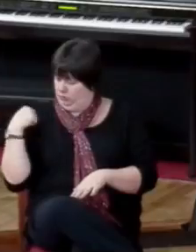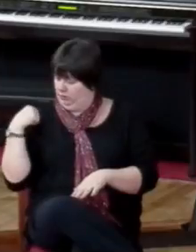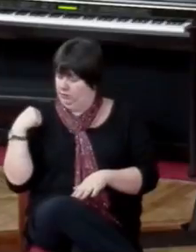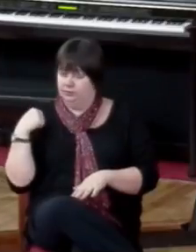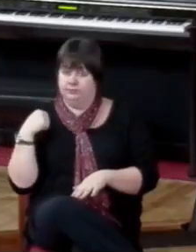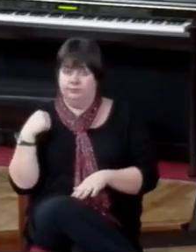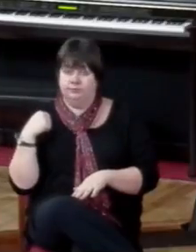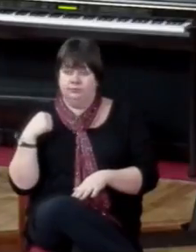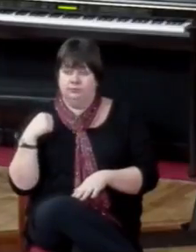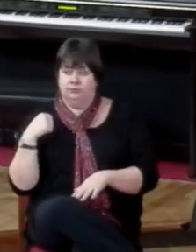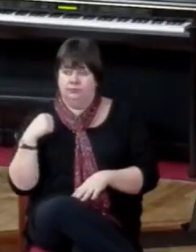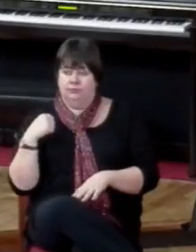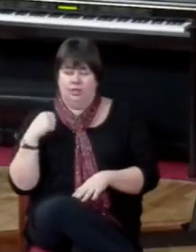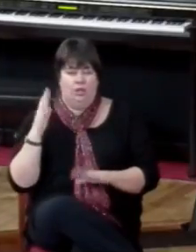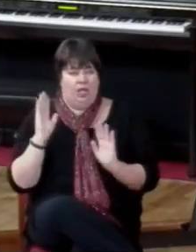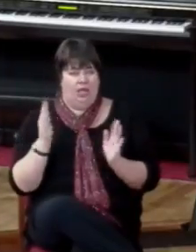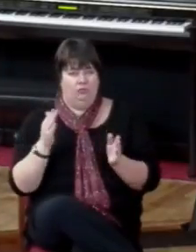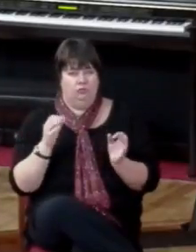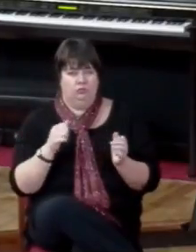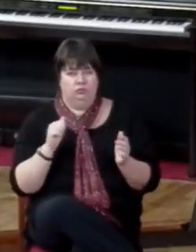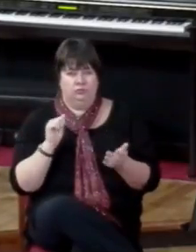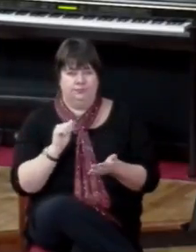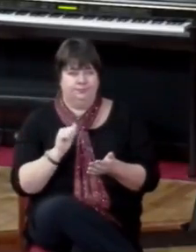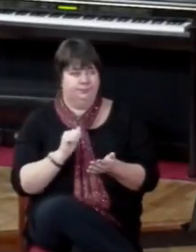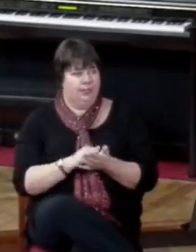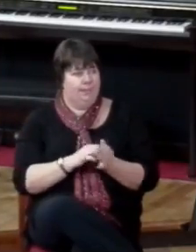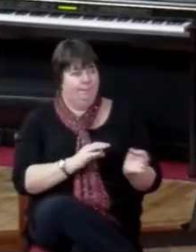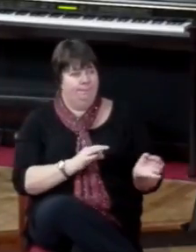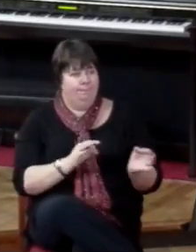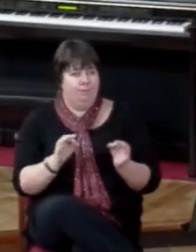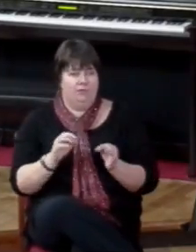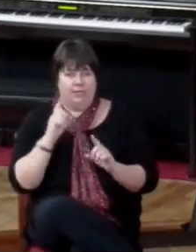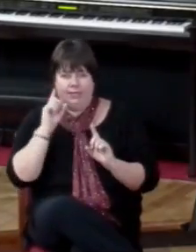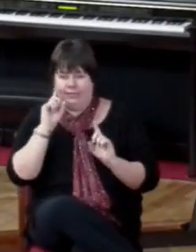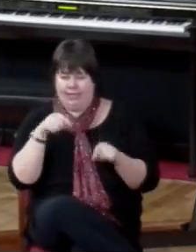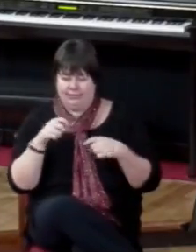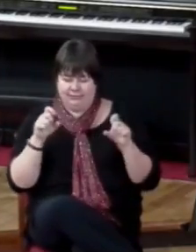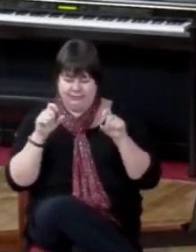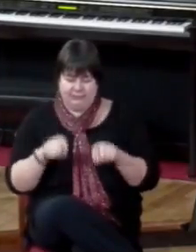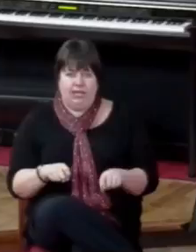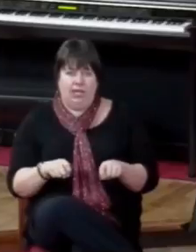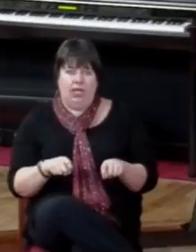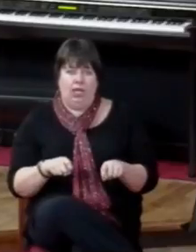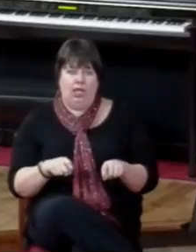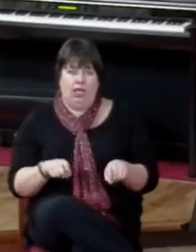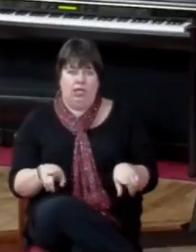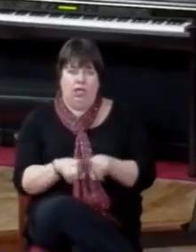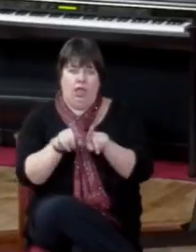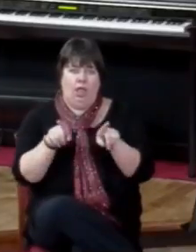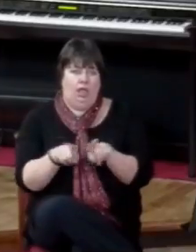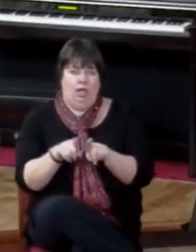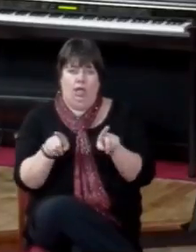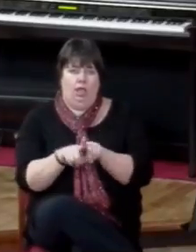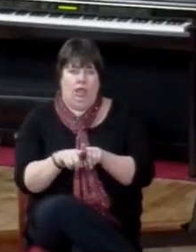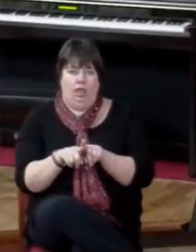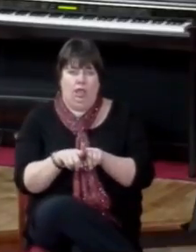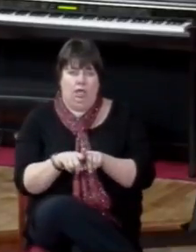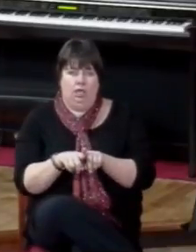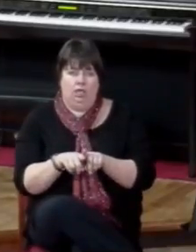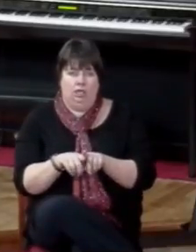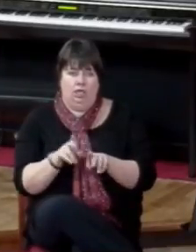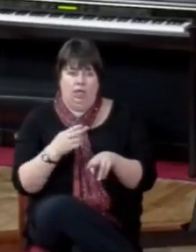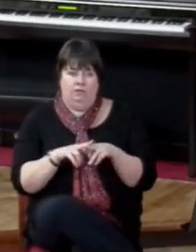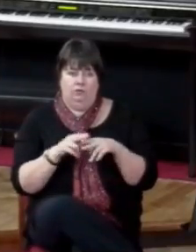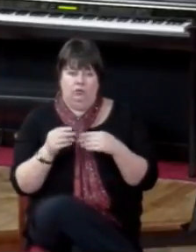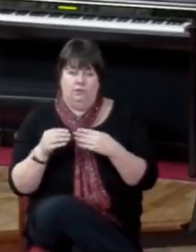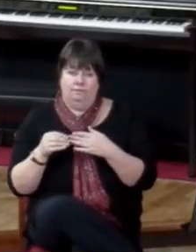that you've got to keep moving. We are followers of Jesus, and if you're following, then that implies that